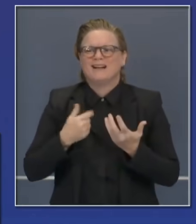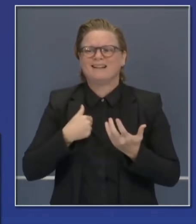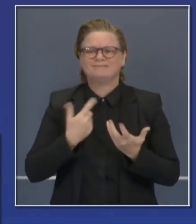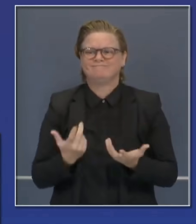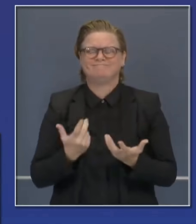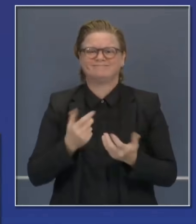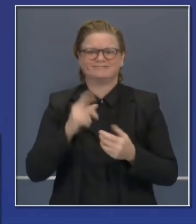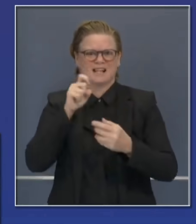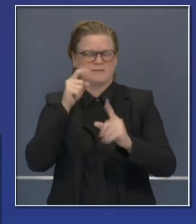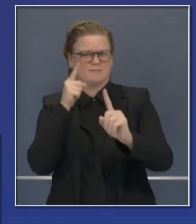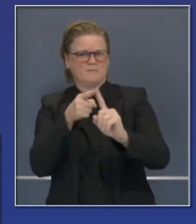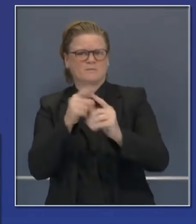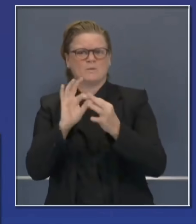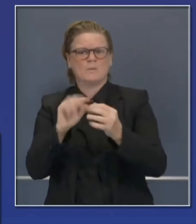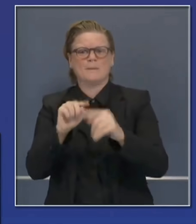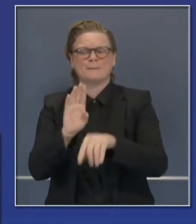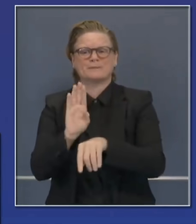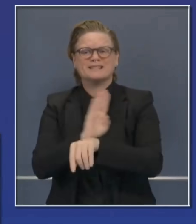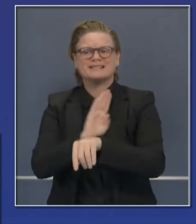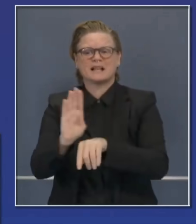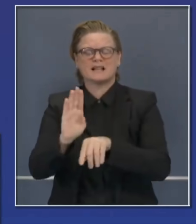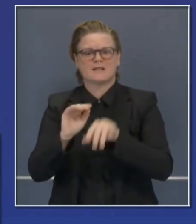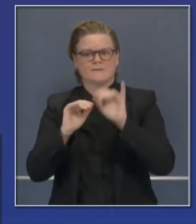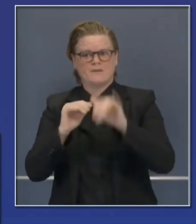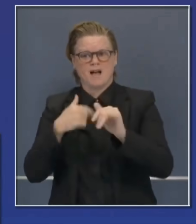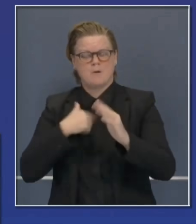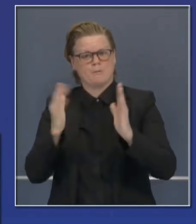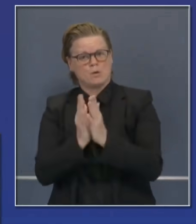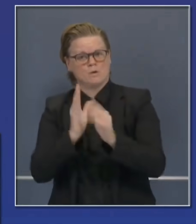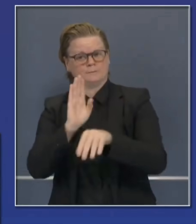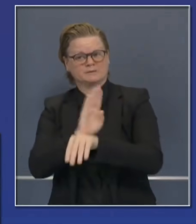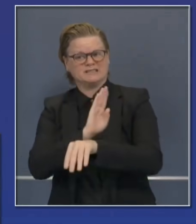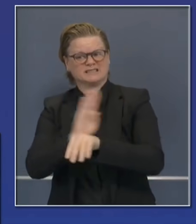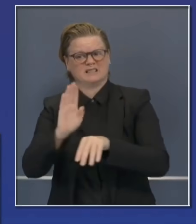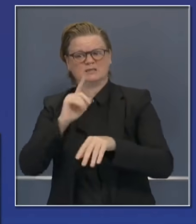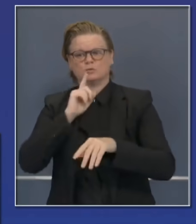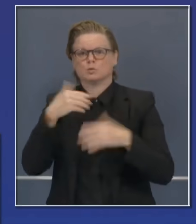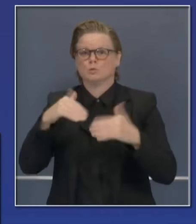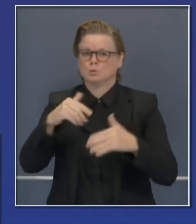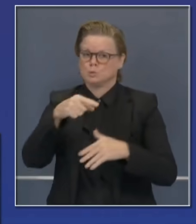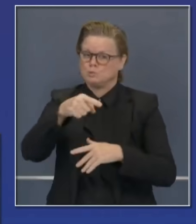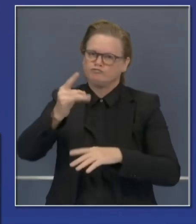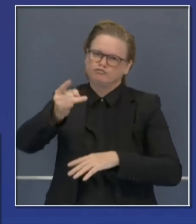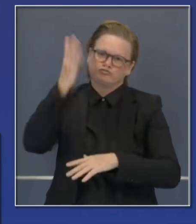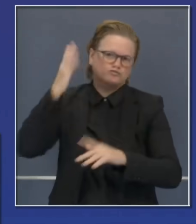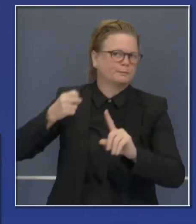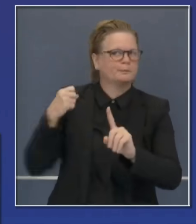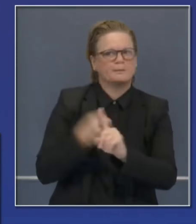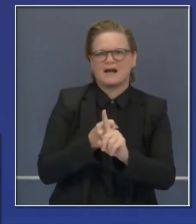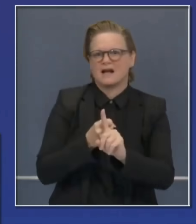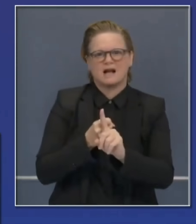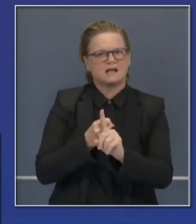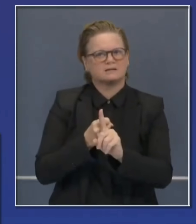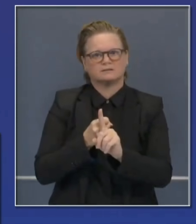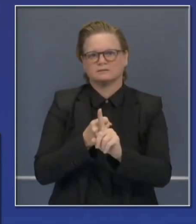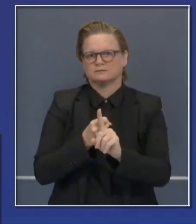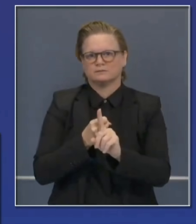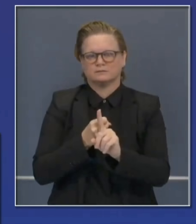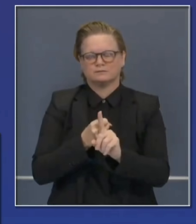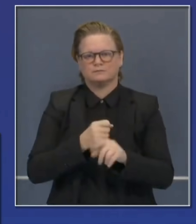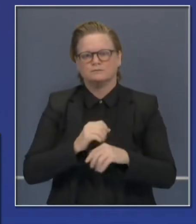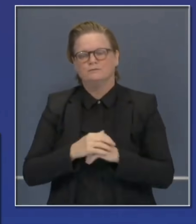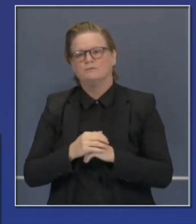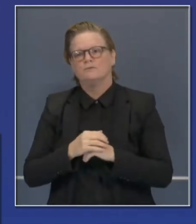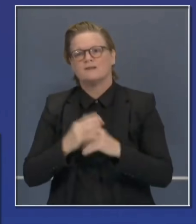impacted sectors of our economy, small businesses in particular. We are announcing today immediate